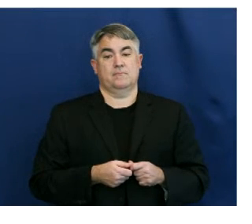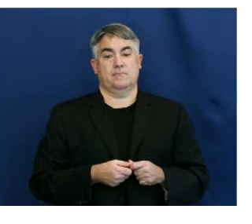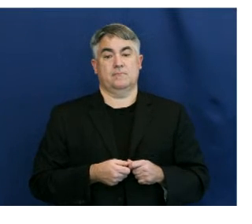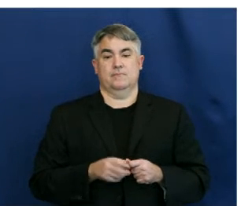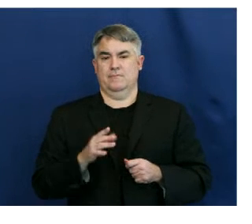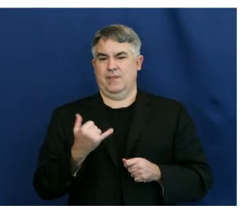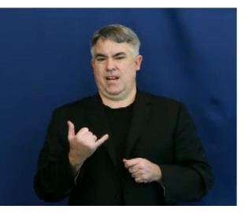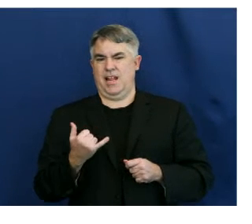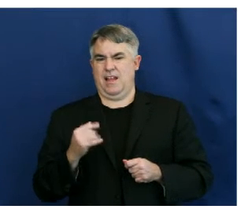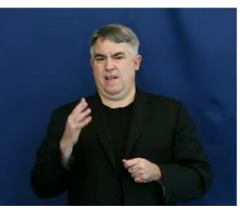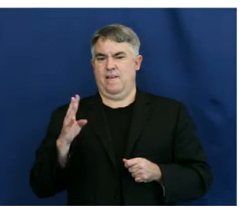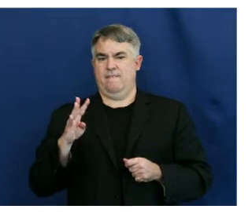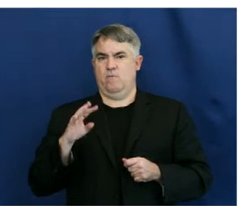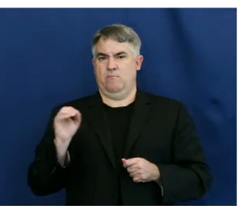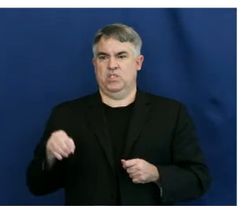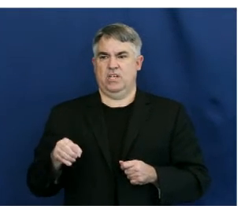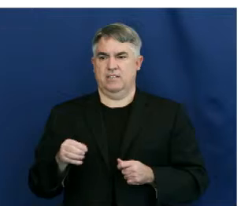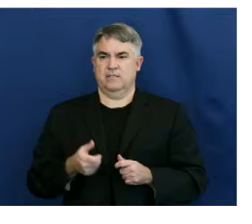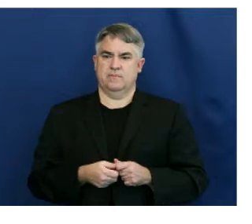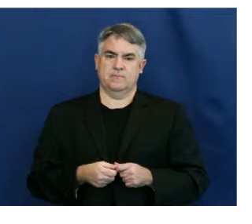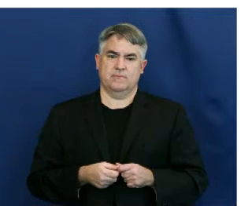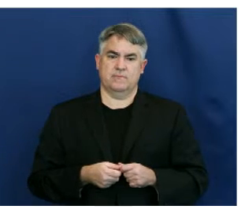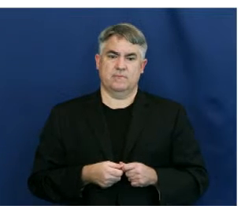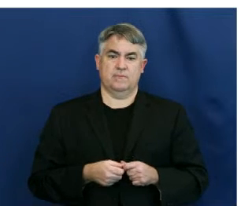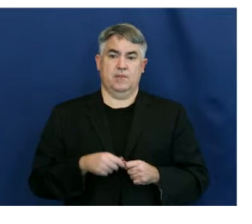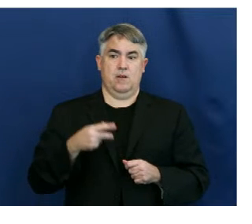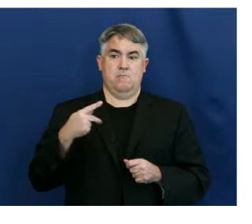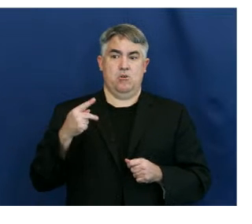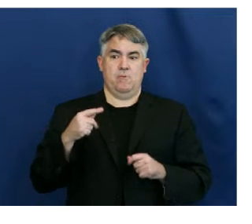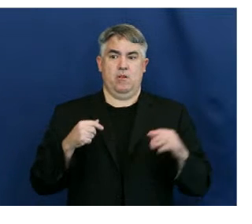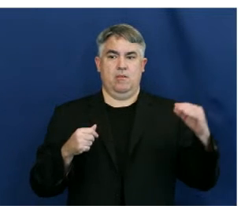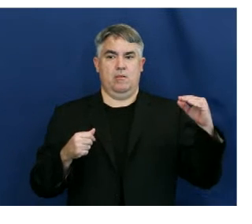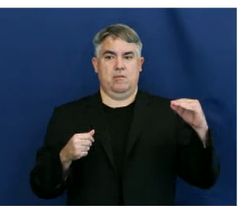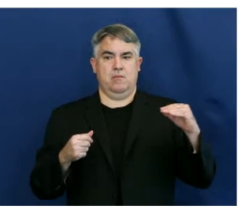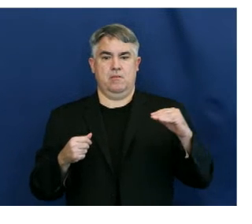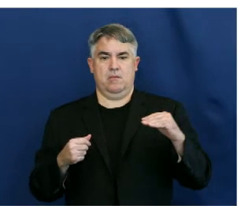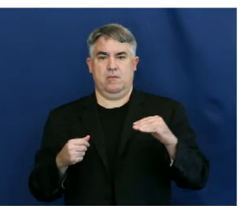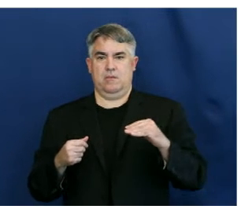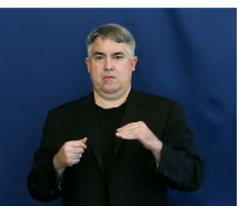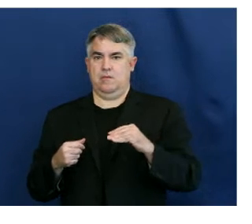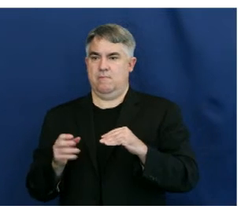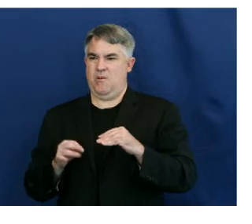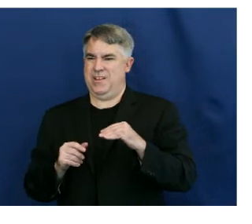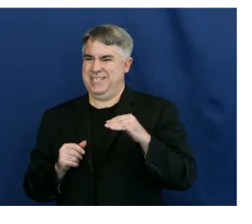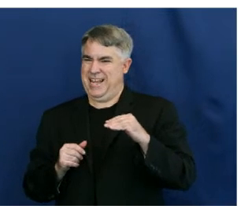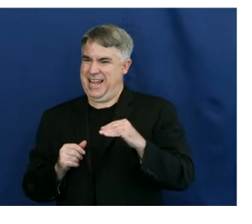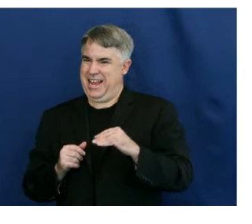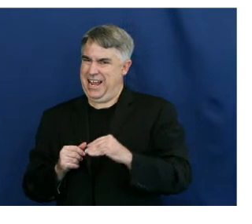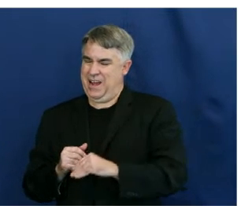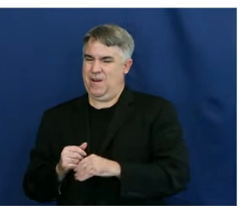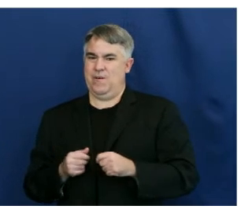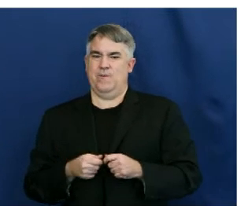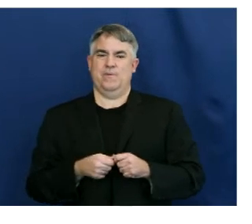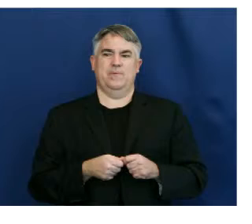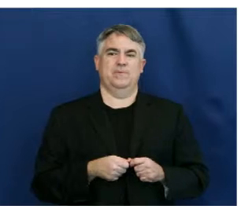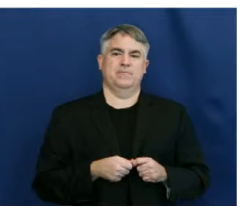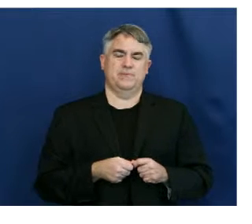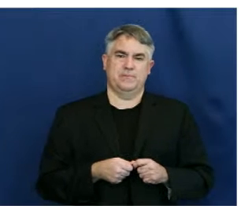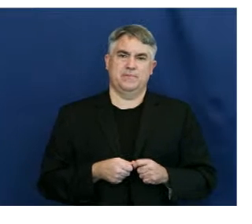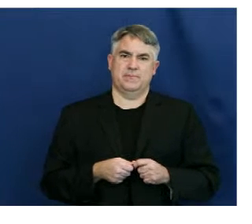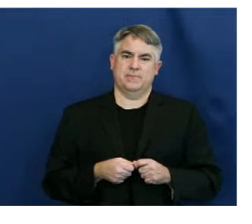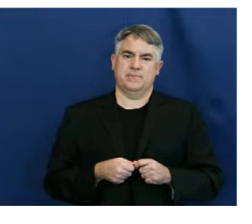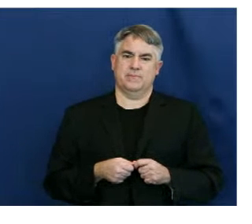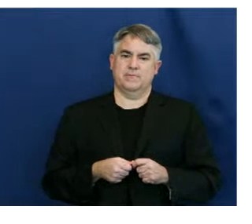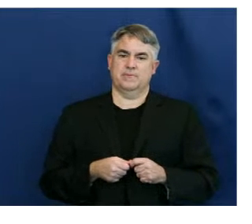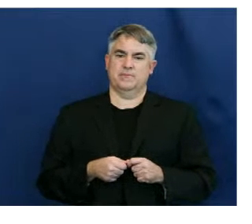and that purple line is descending and trending down. And you see the number of cases, again, kind of bouncing a little bit up and down, but again, staying remarkably